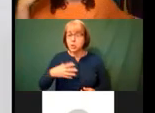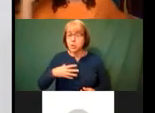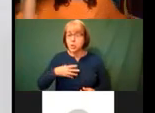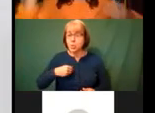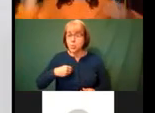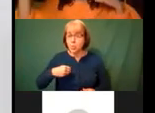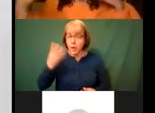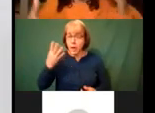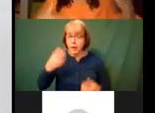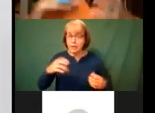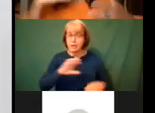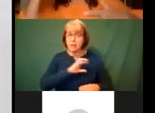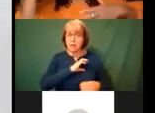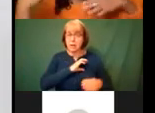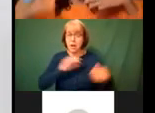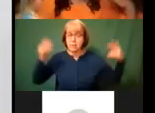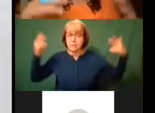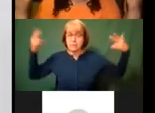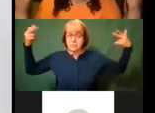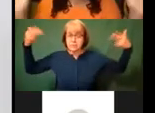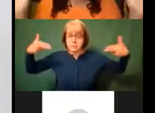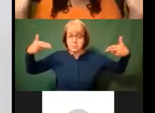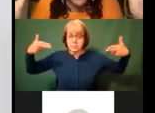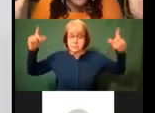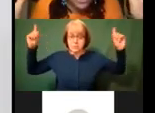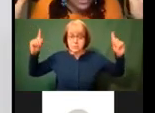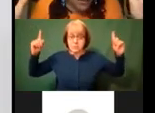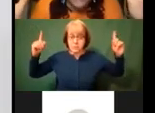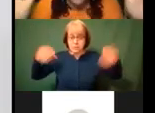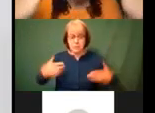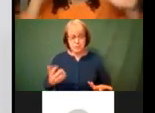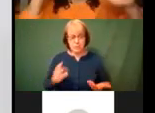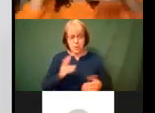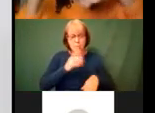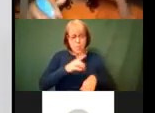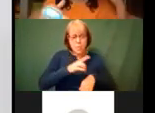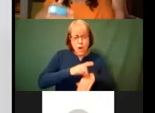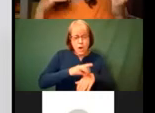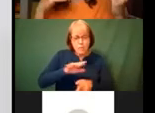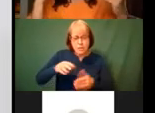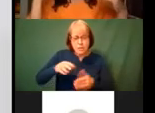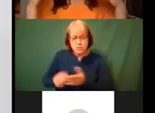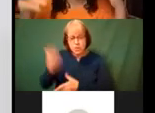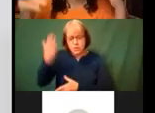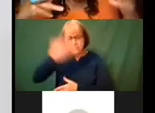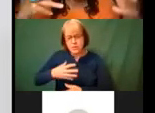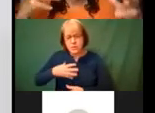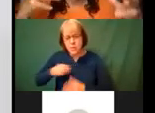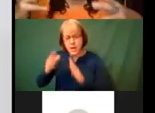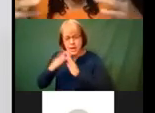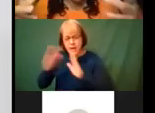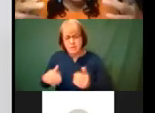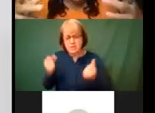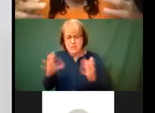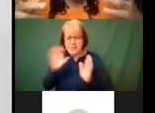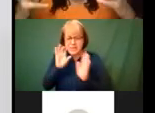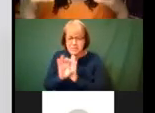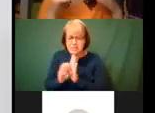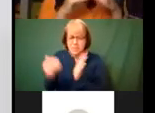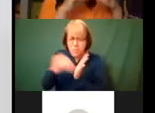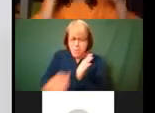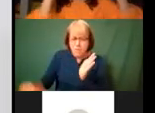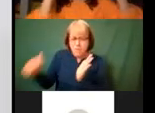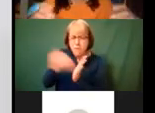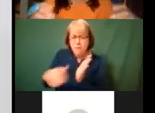guns. There were over and over, the watermelon patch in front of the White House, over and over and over again. I